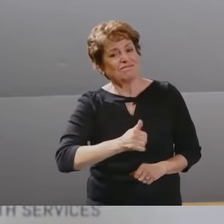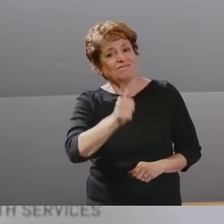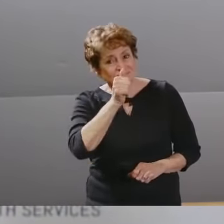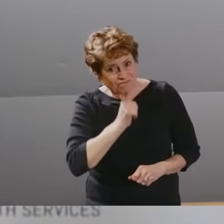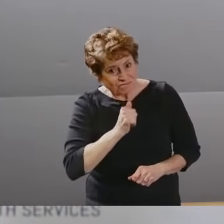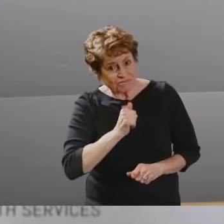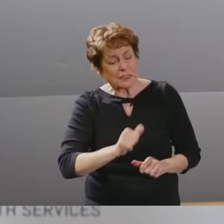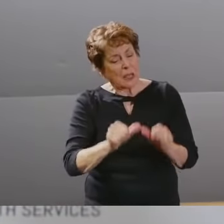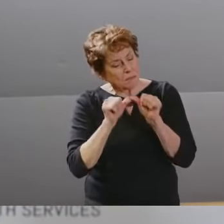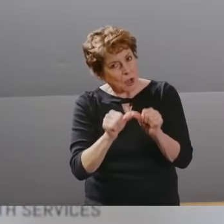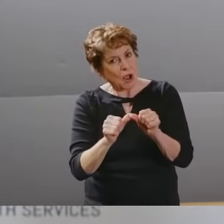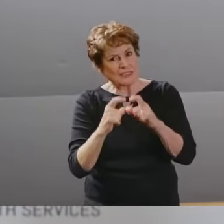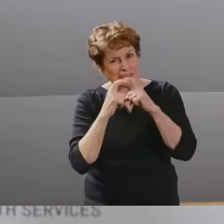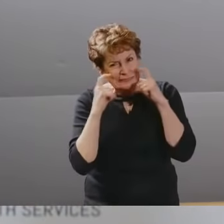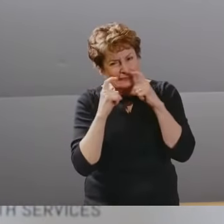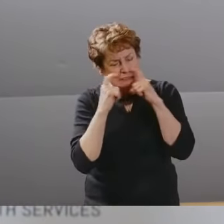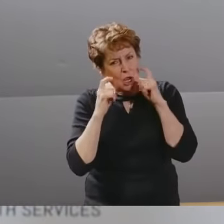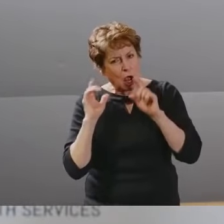ask.